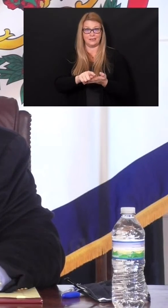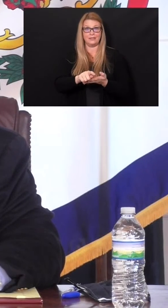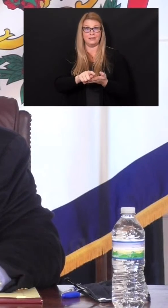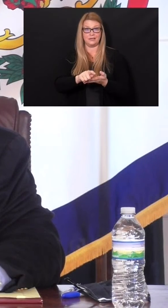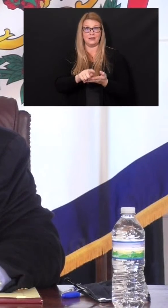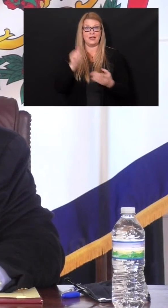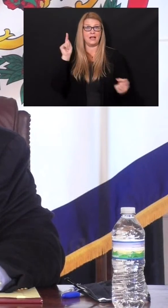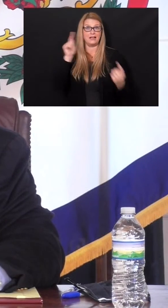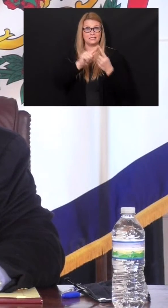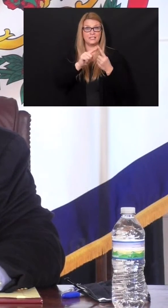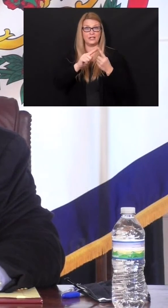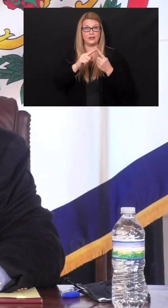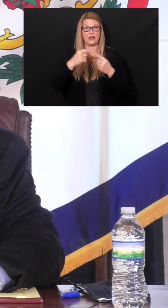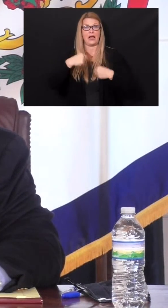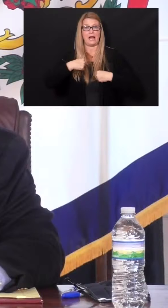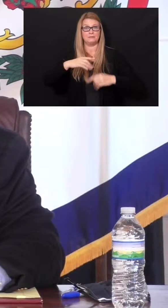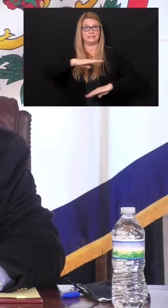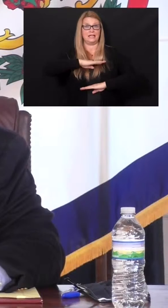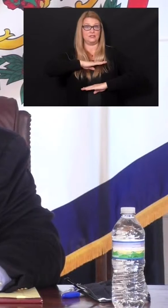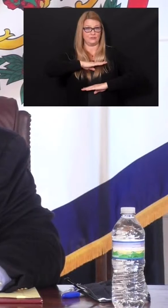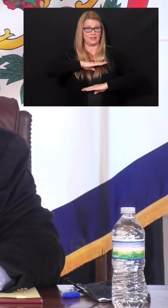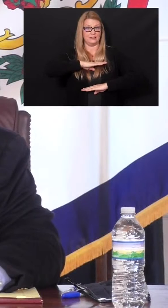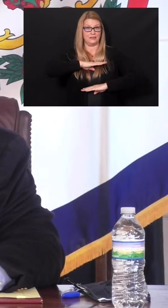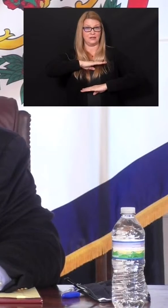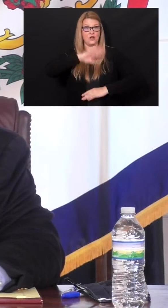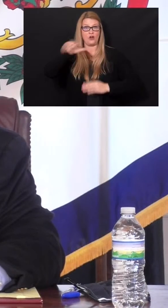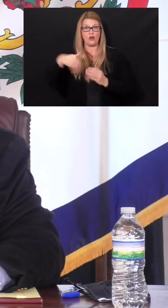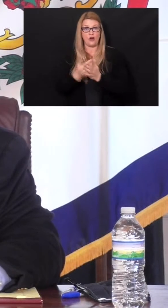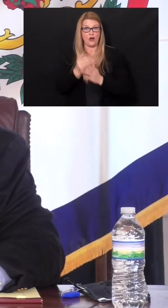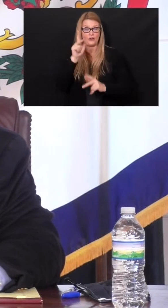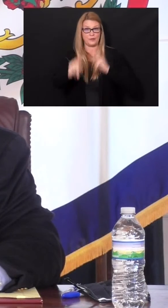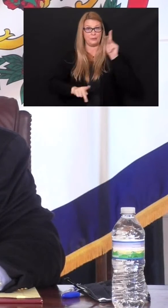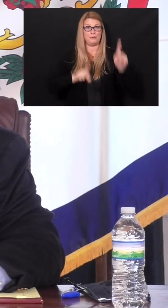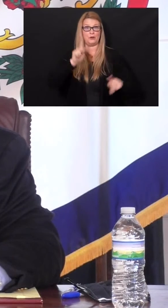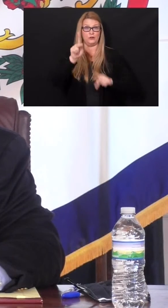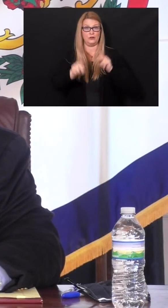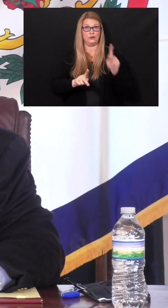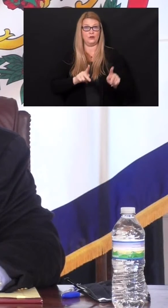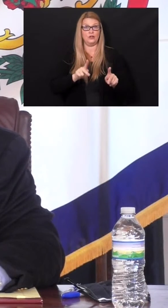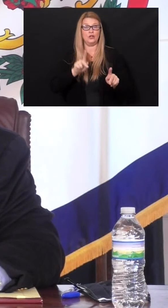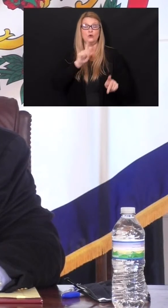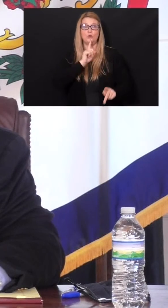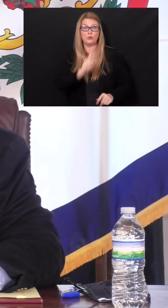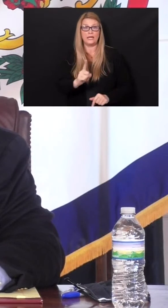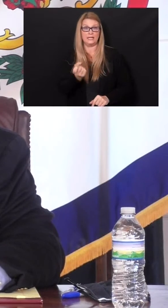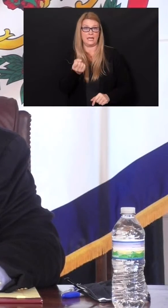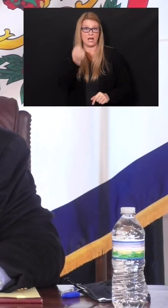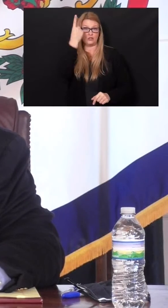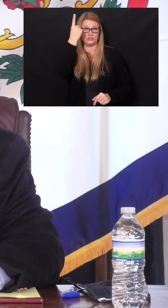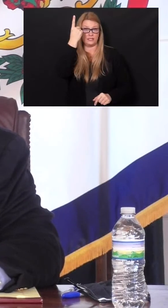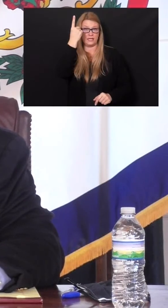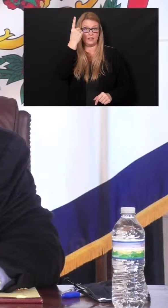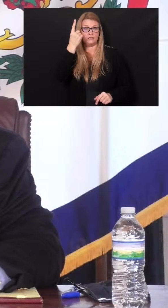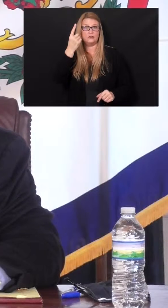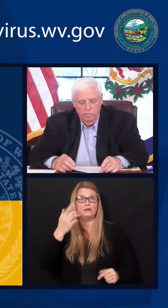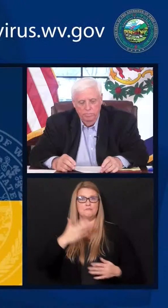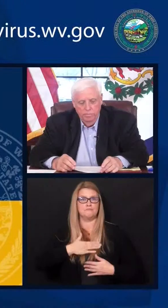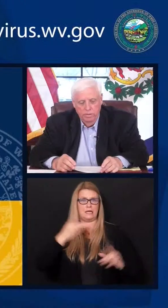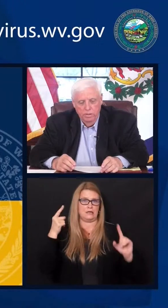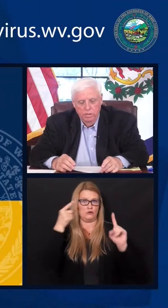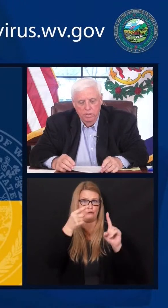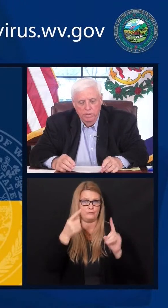absolutely until I'm confident that all the people out there truly understand what I am embarking